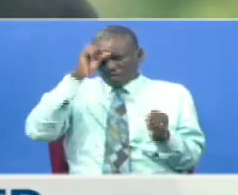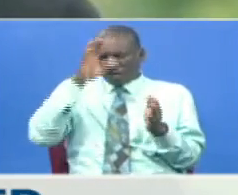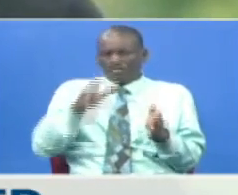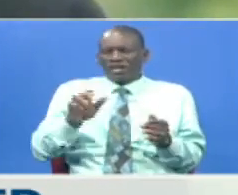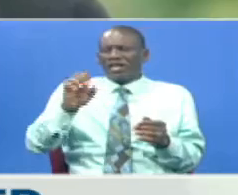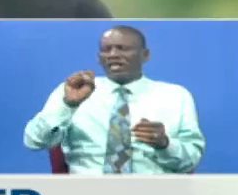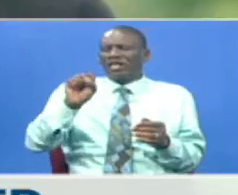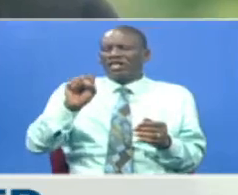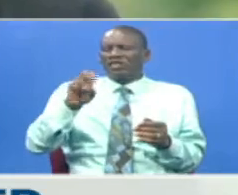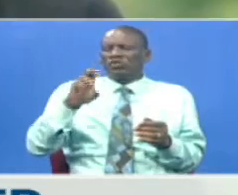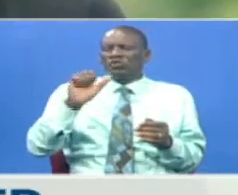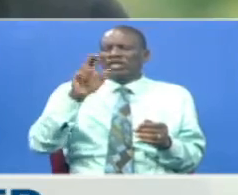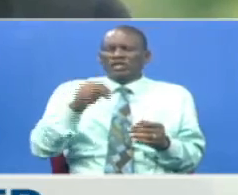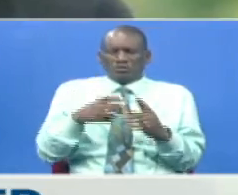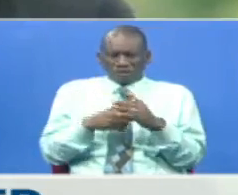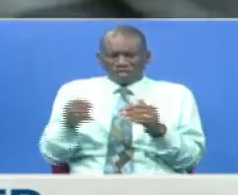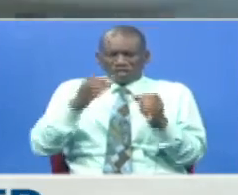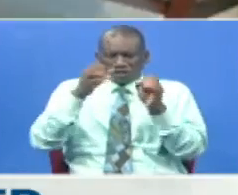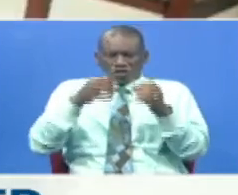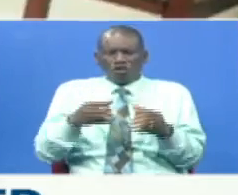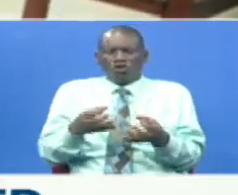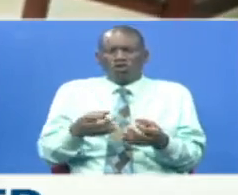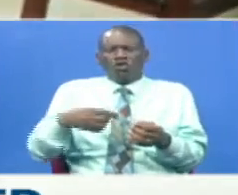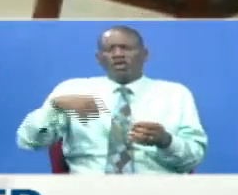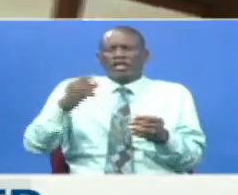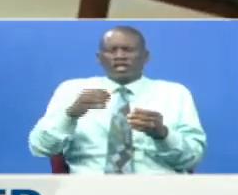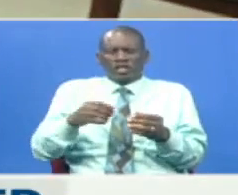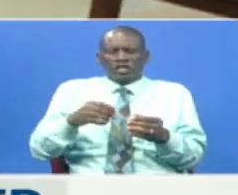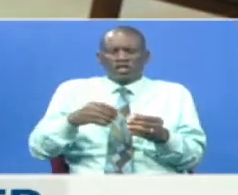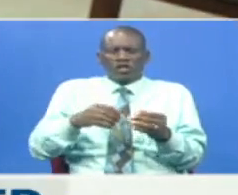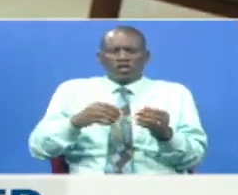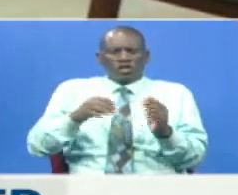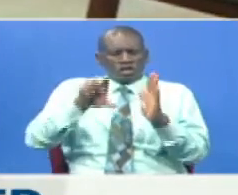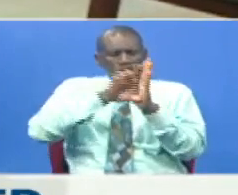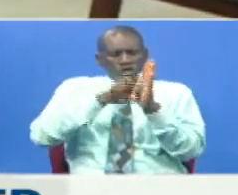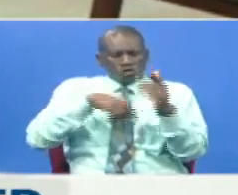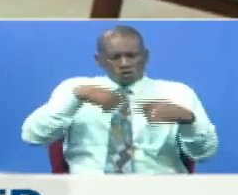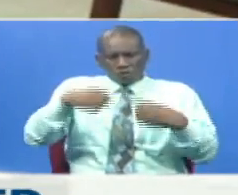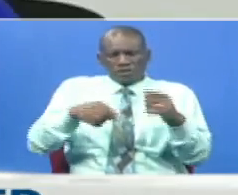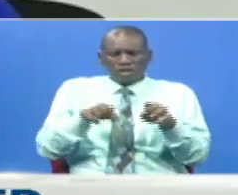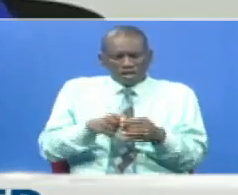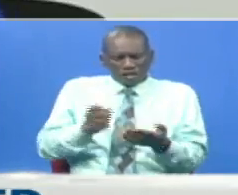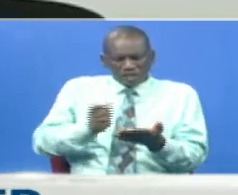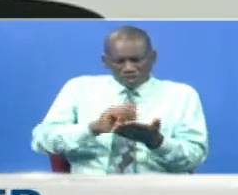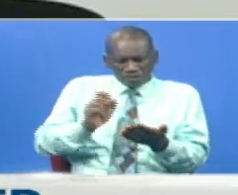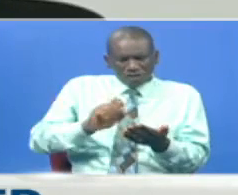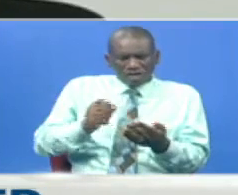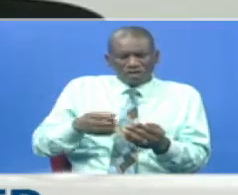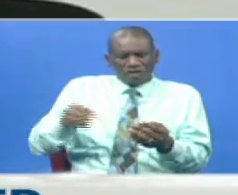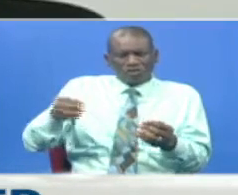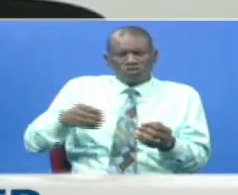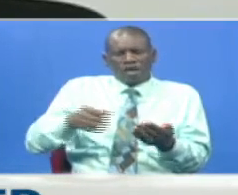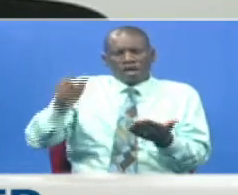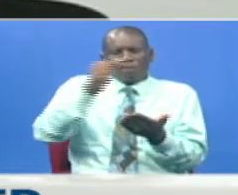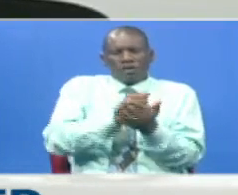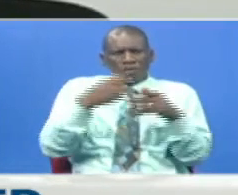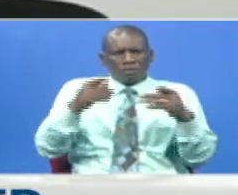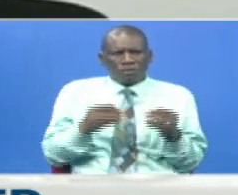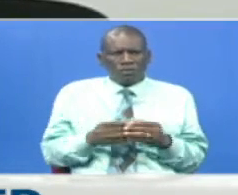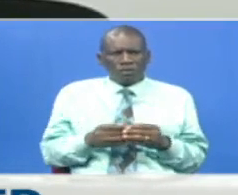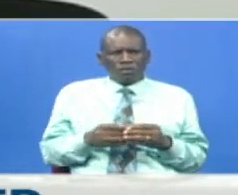to initiate a proper legal process of filling the positions as contemplated in the law. The court issues an order of